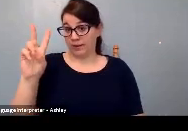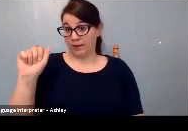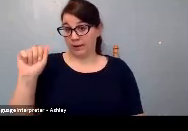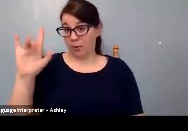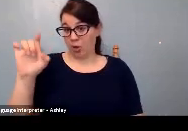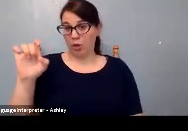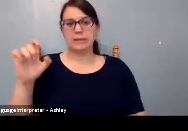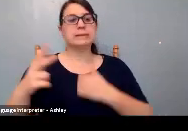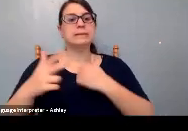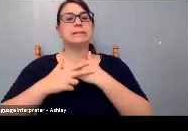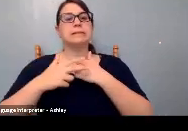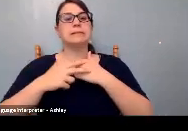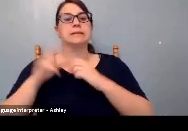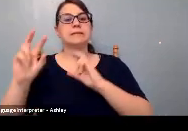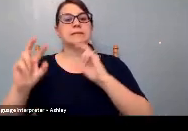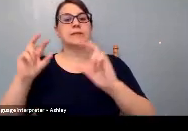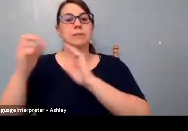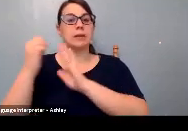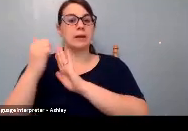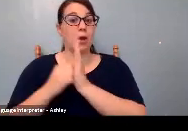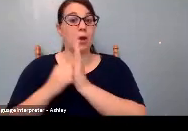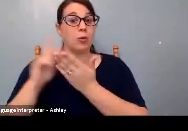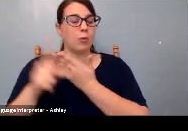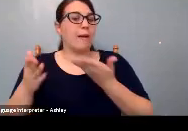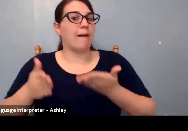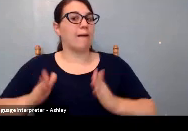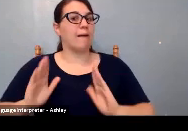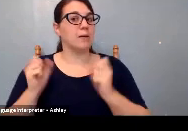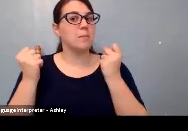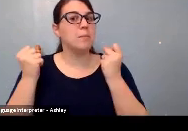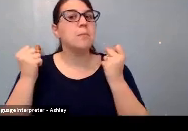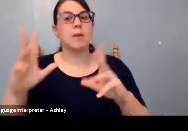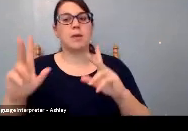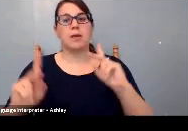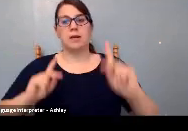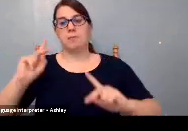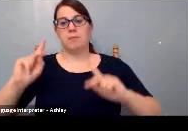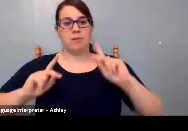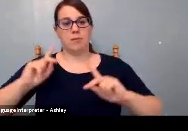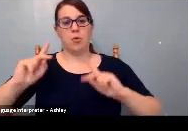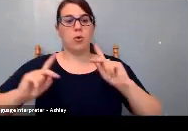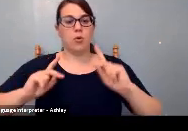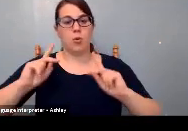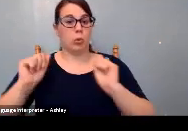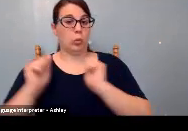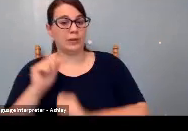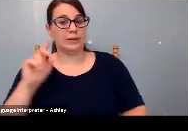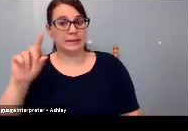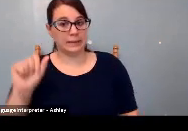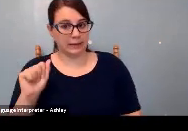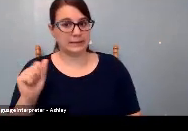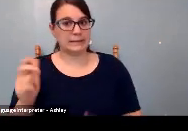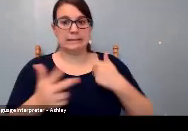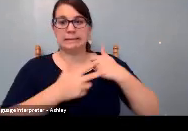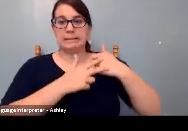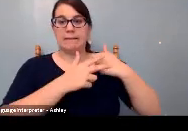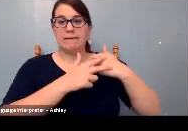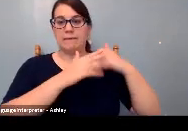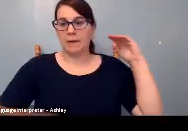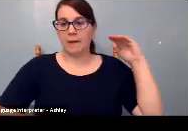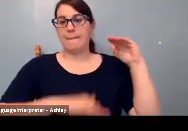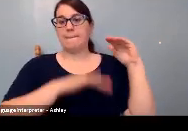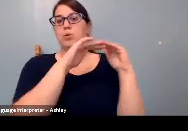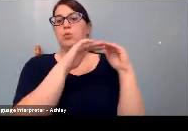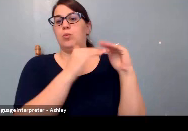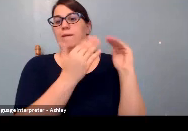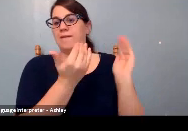account program that allows many eligible individuals with a disability to save up to $15,000